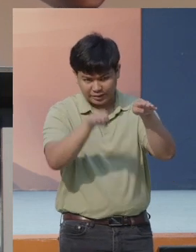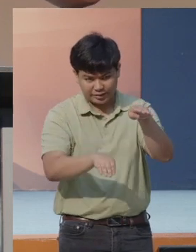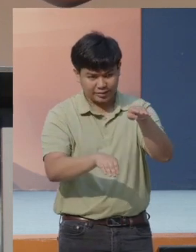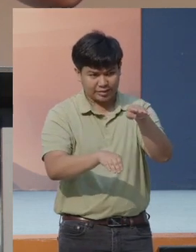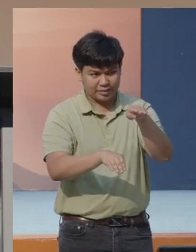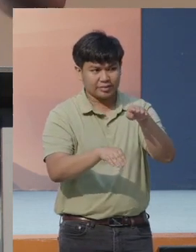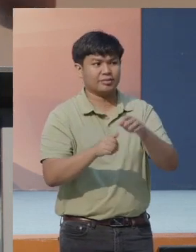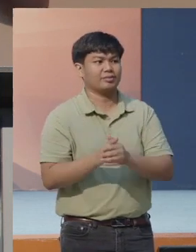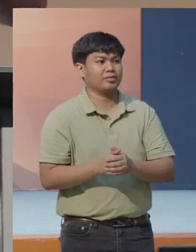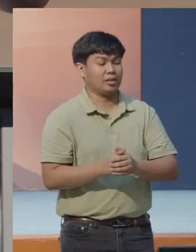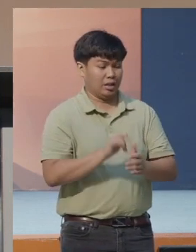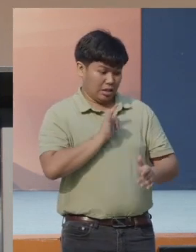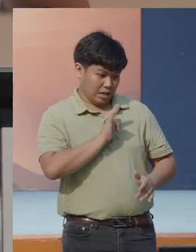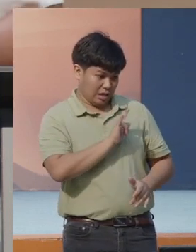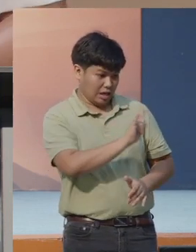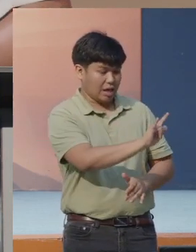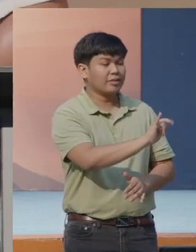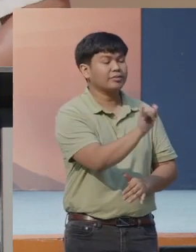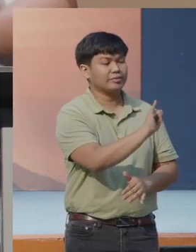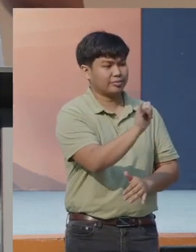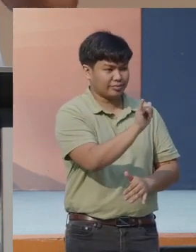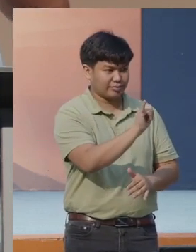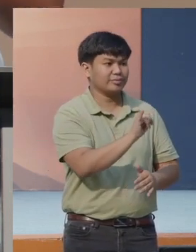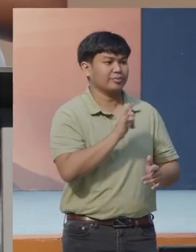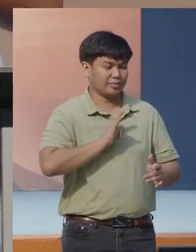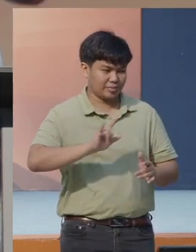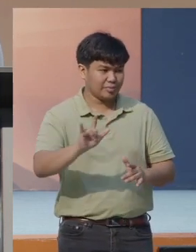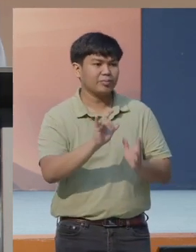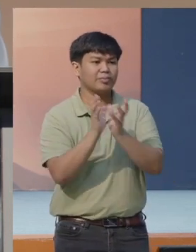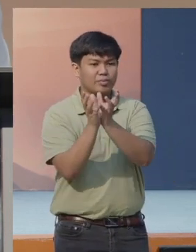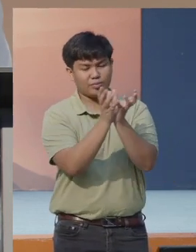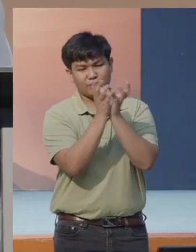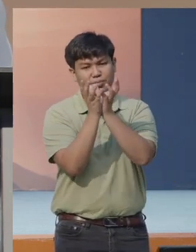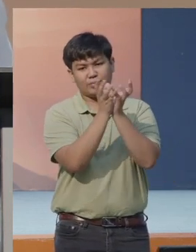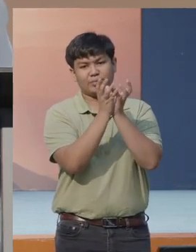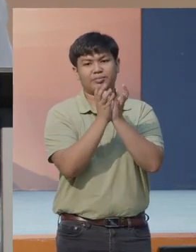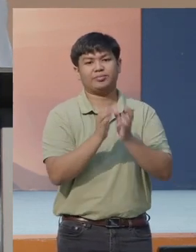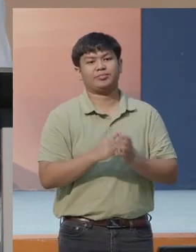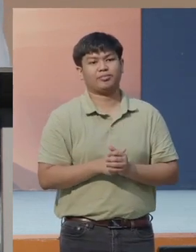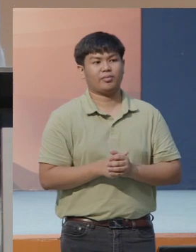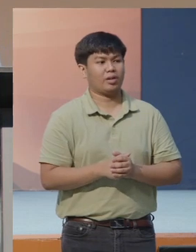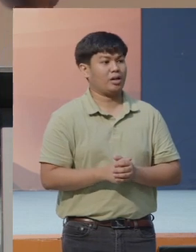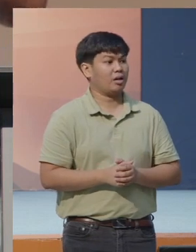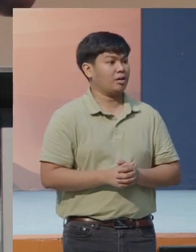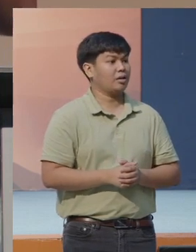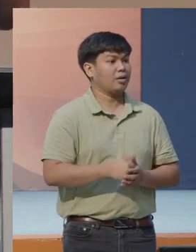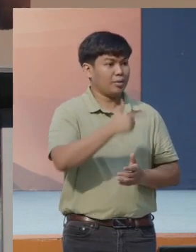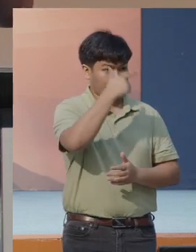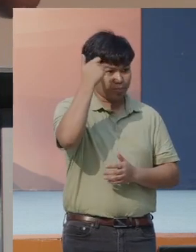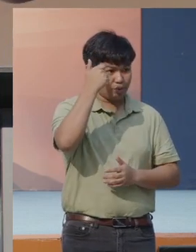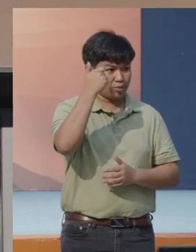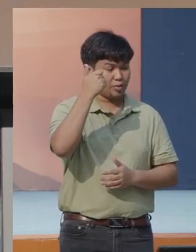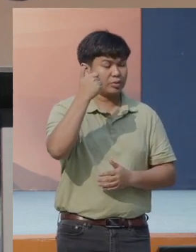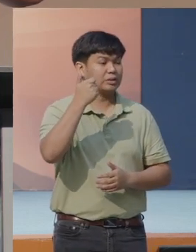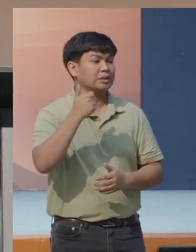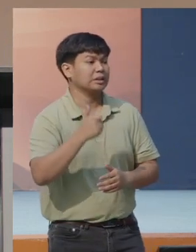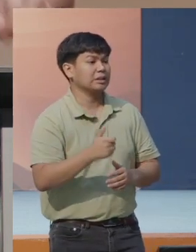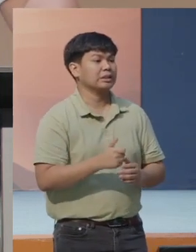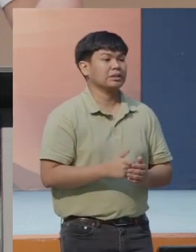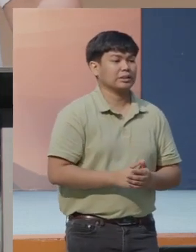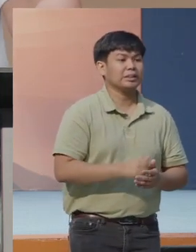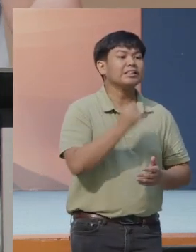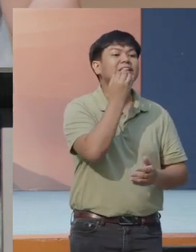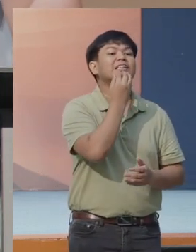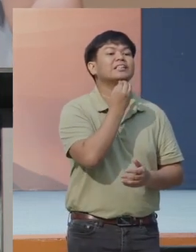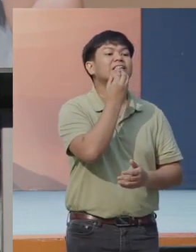And you shall love him as yourself. For, sabi ng Diyos, For you were strangers in the